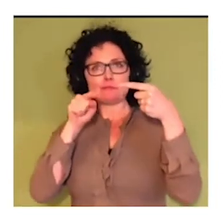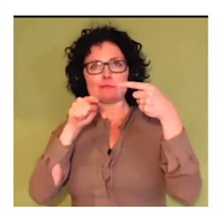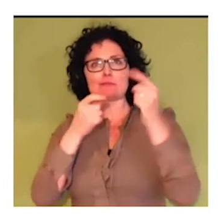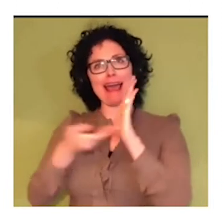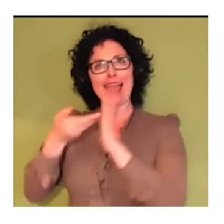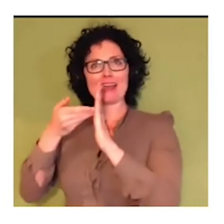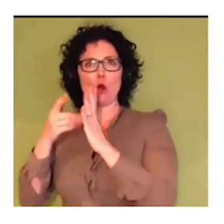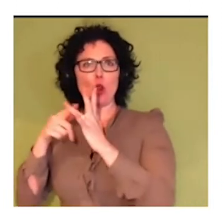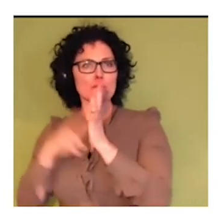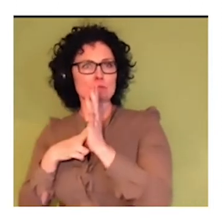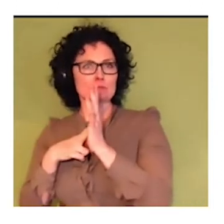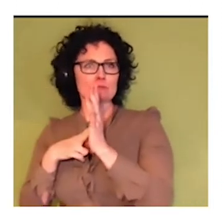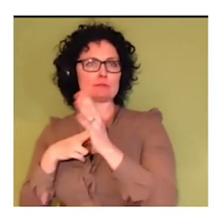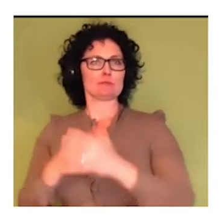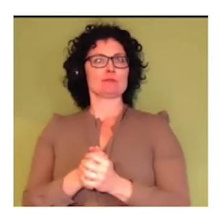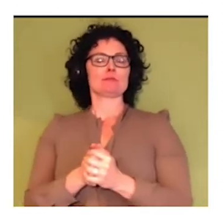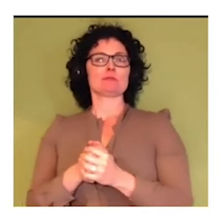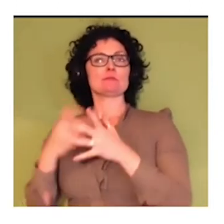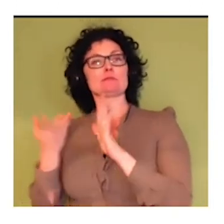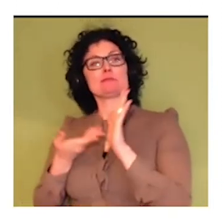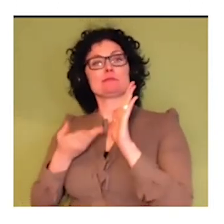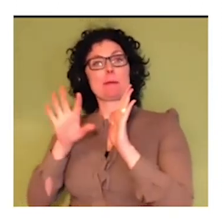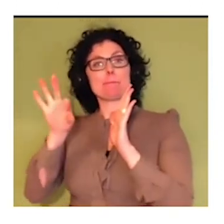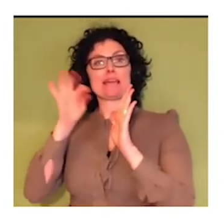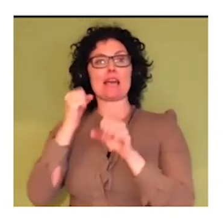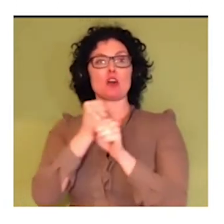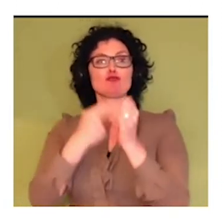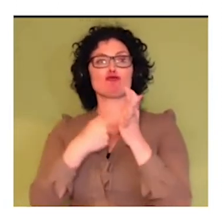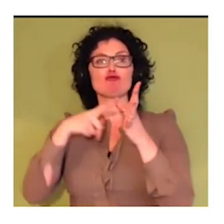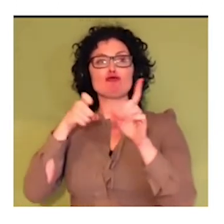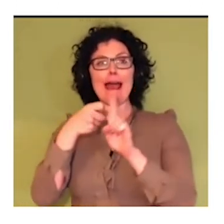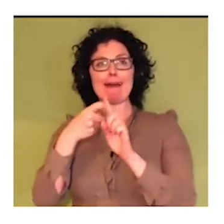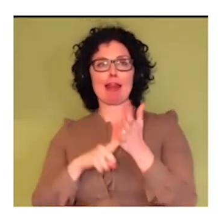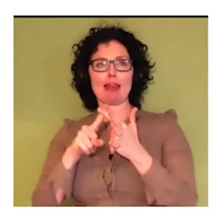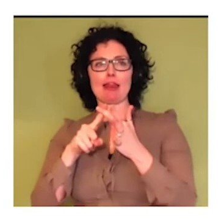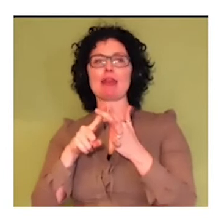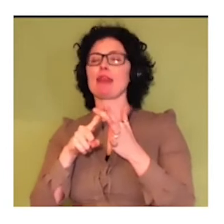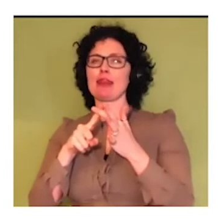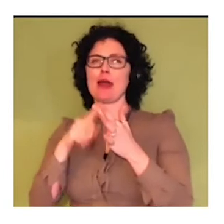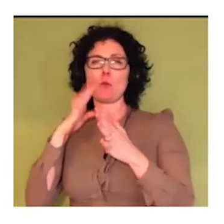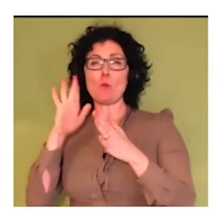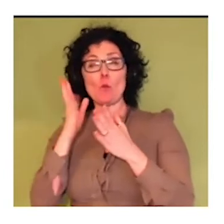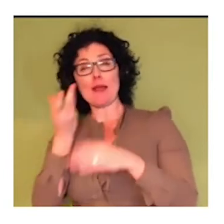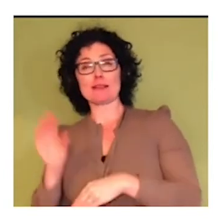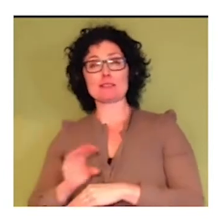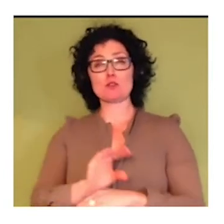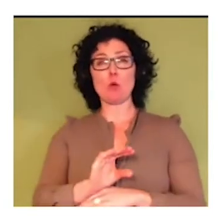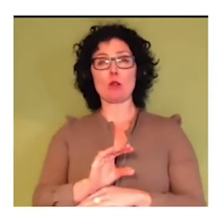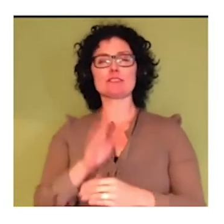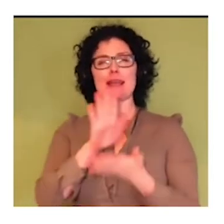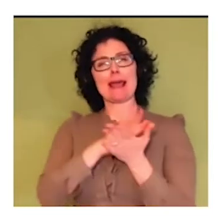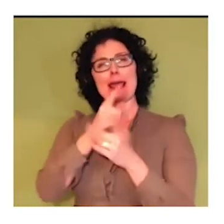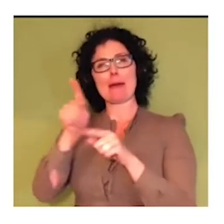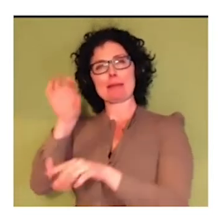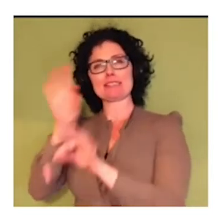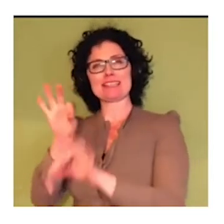there. And then once installed, Grackle can be launched from the add-ons menu. And when it launches, it will scan through